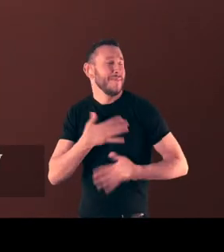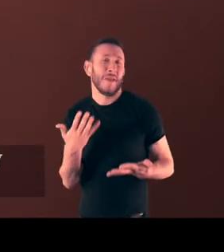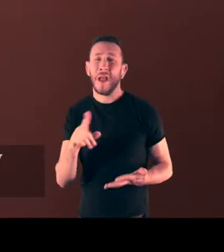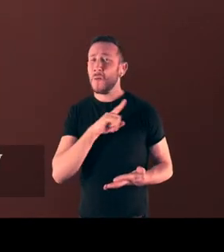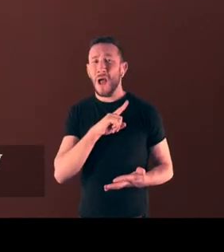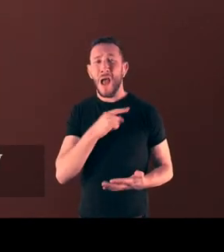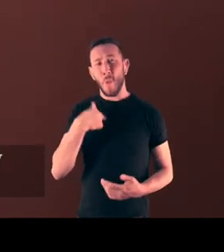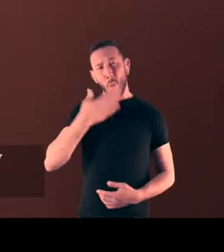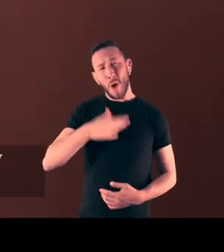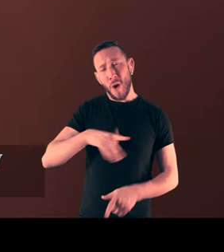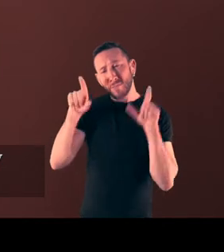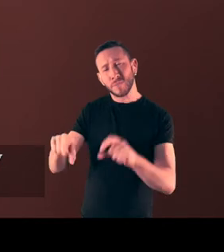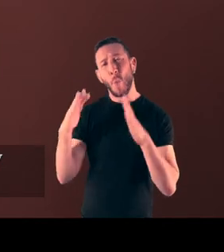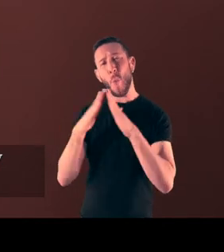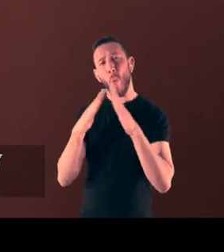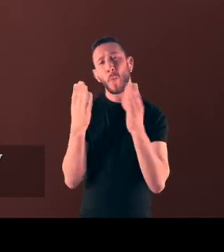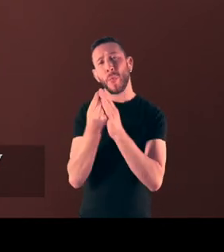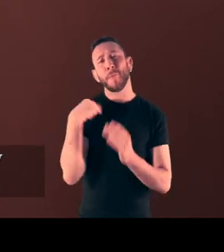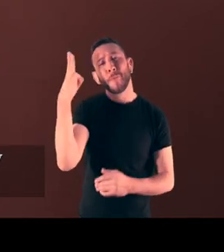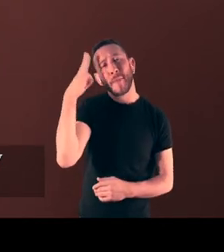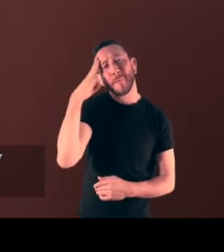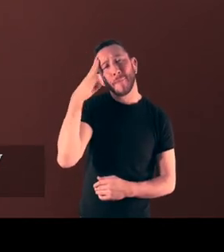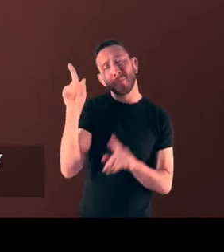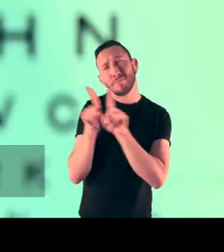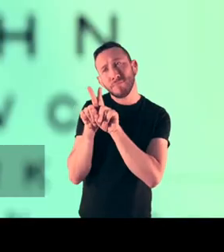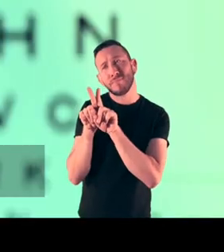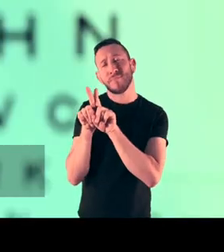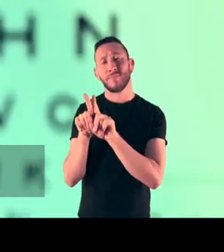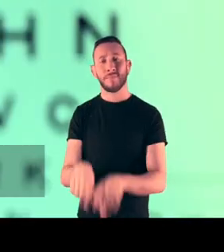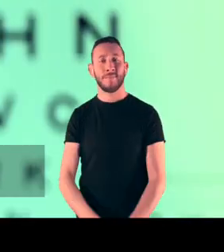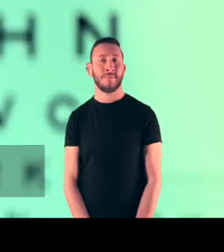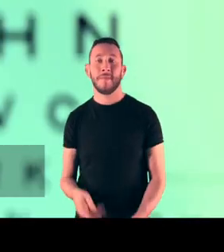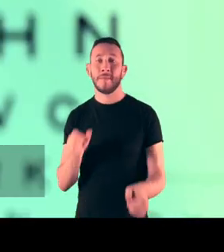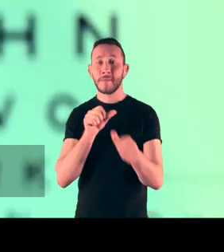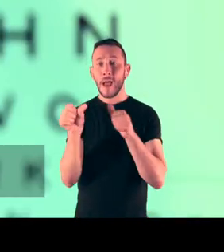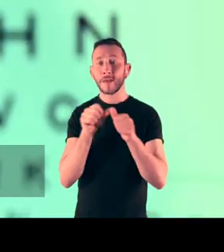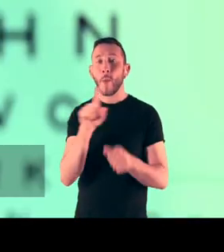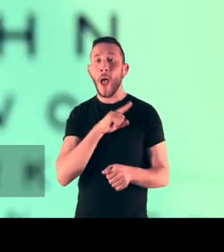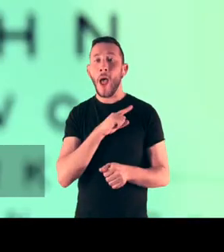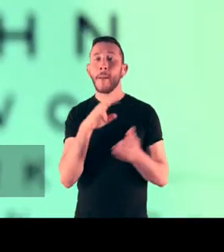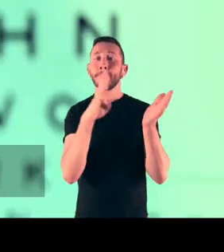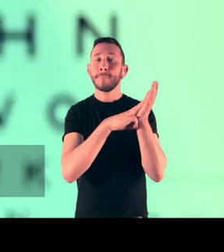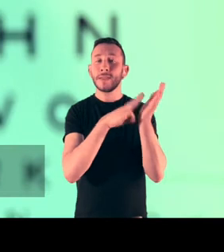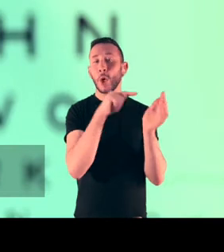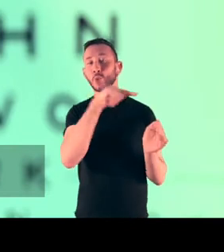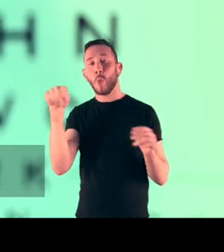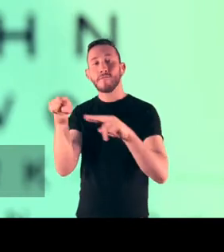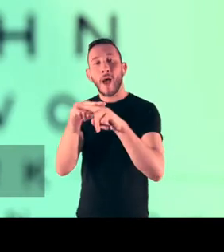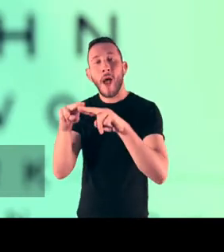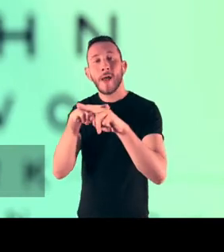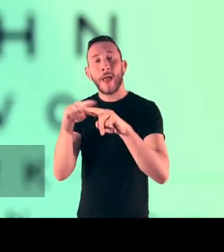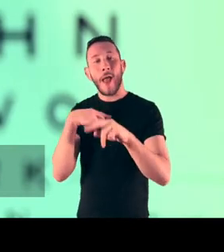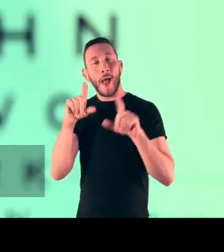some of it was really quite unhappy because I wanted to be at home with my mum. It's better than it was because it's Monday to Friday, then